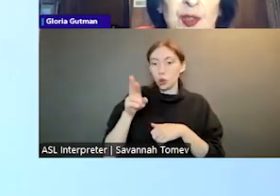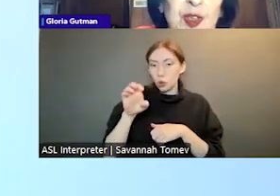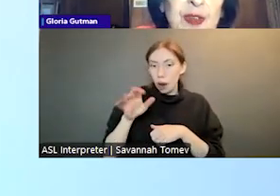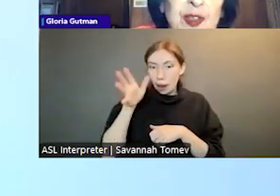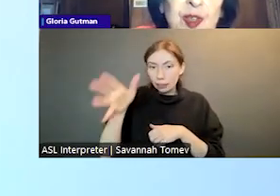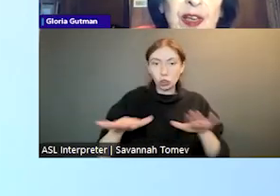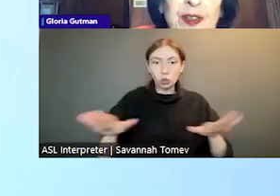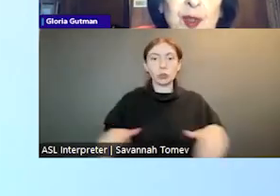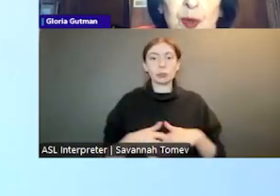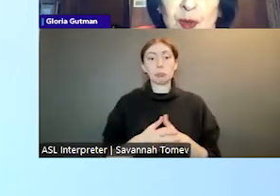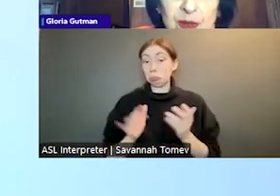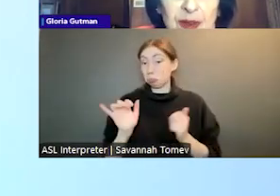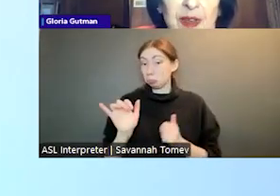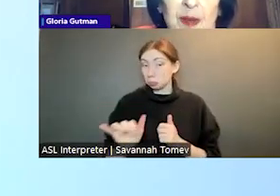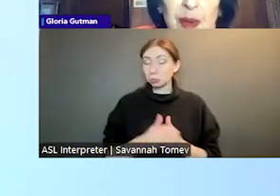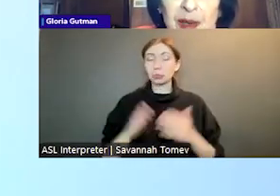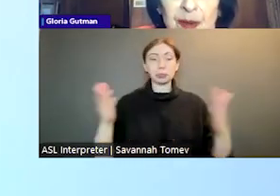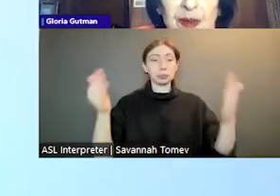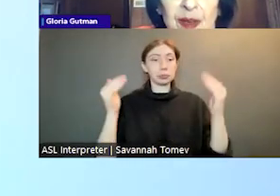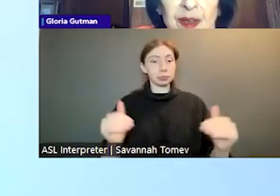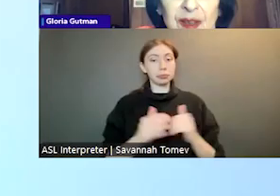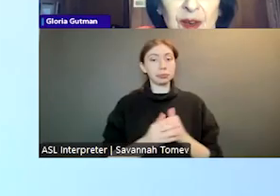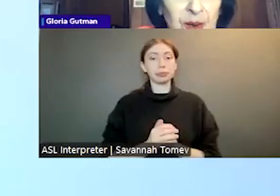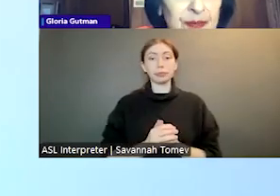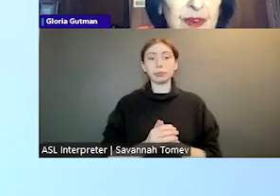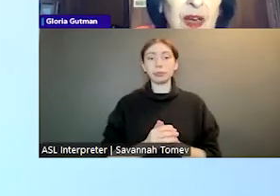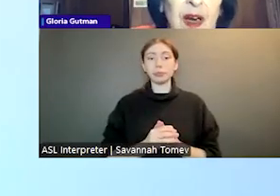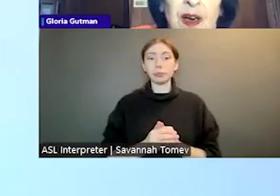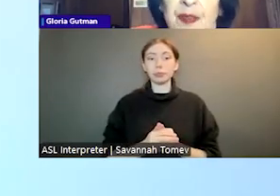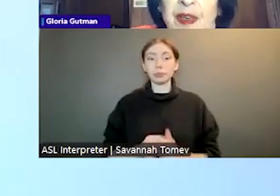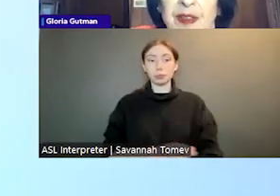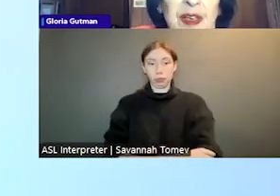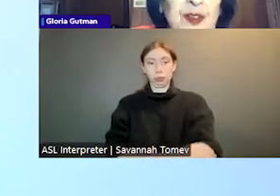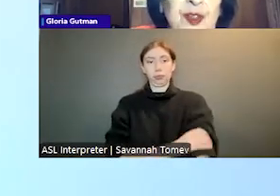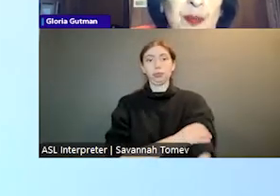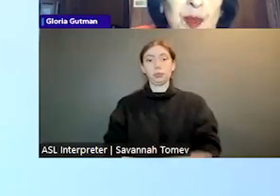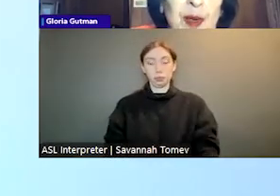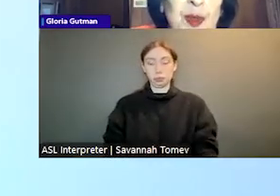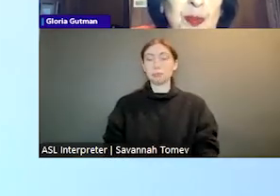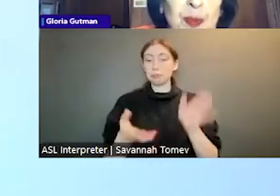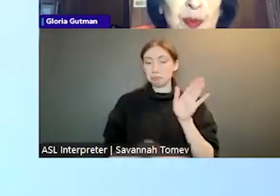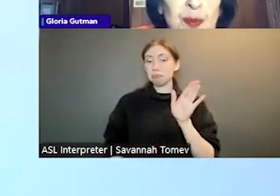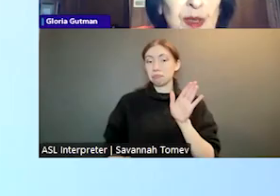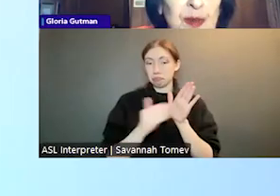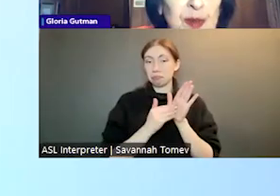And this slide shows the pattern again of that it's sometimes the perpetrator is